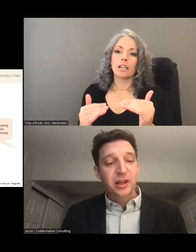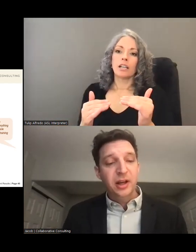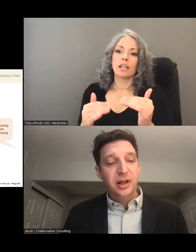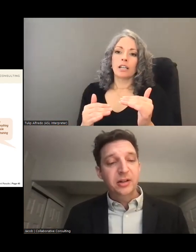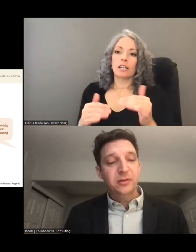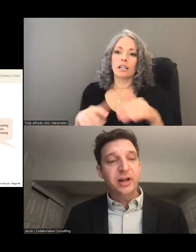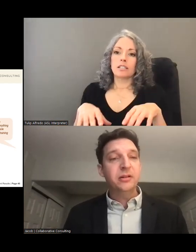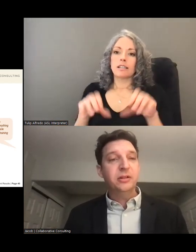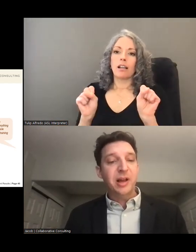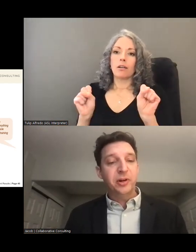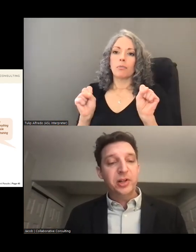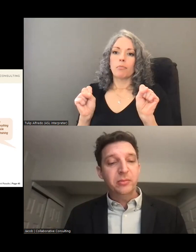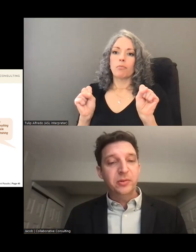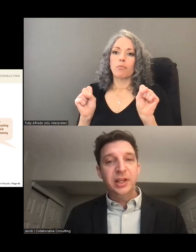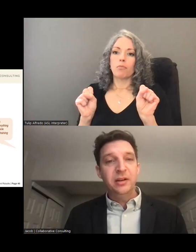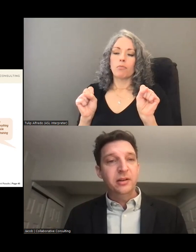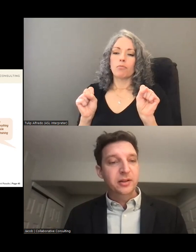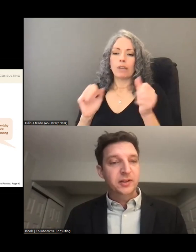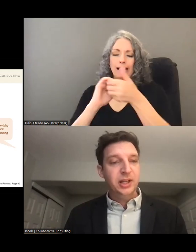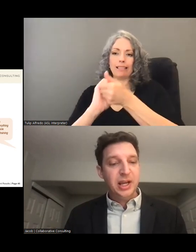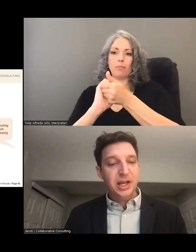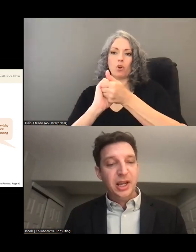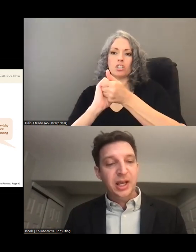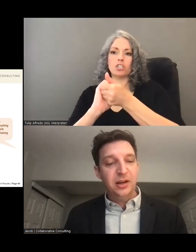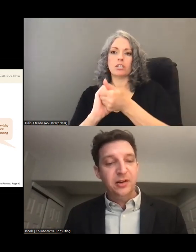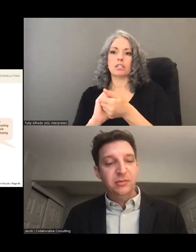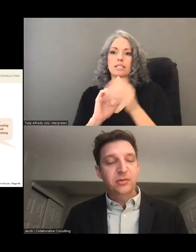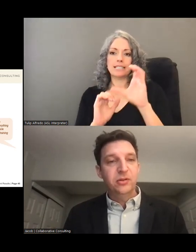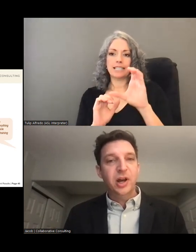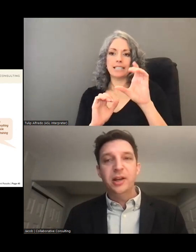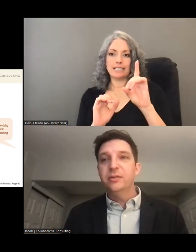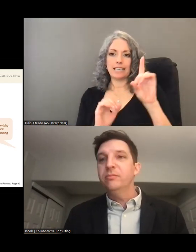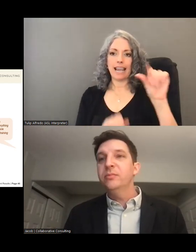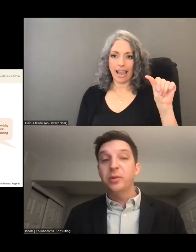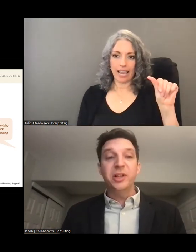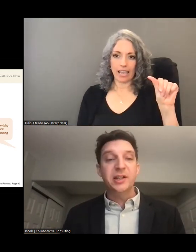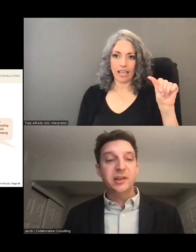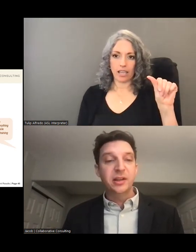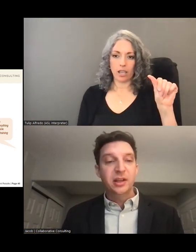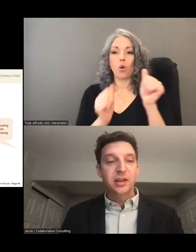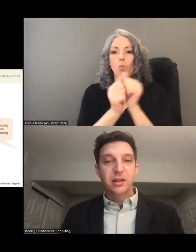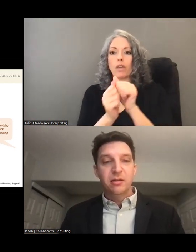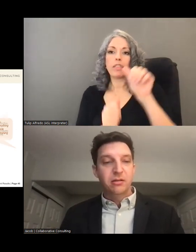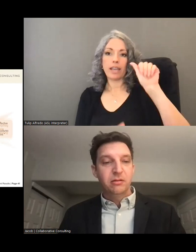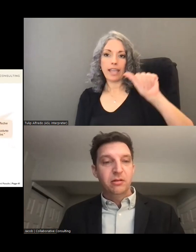fostering greater collaboration between CDA and the AAAs.